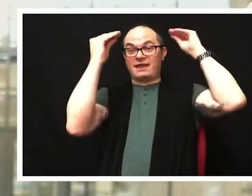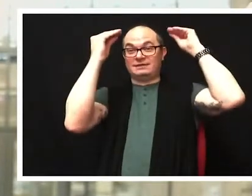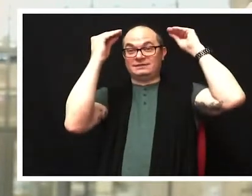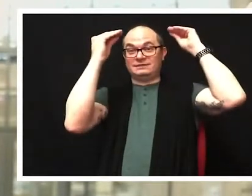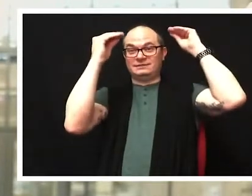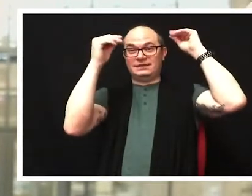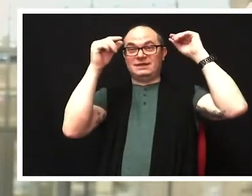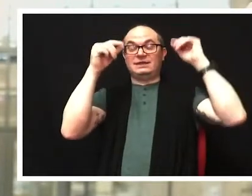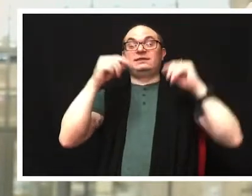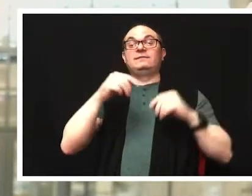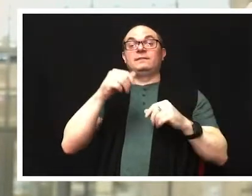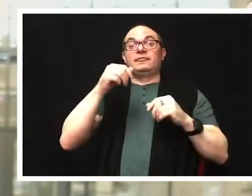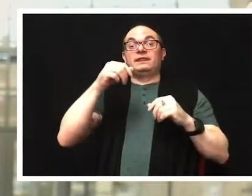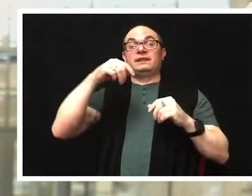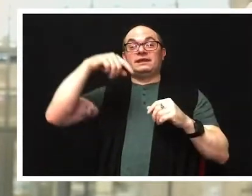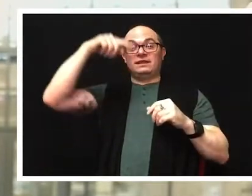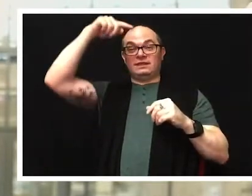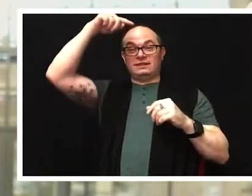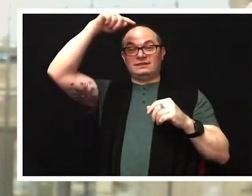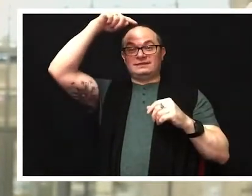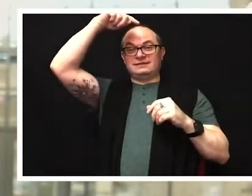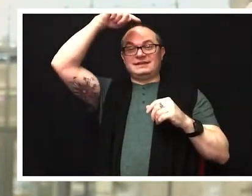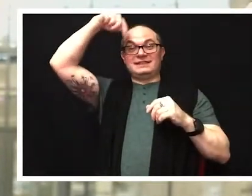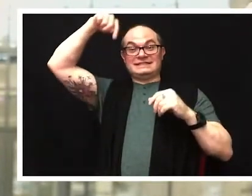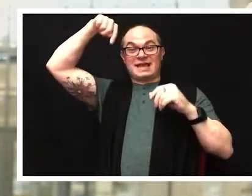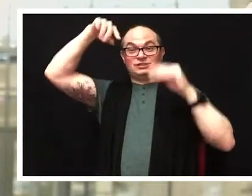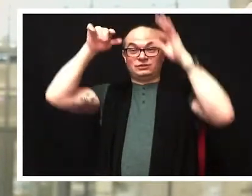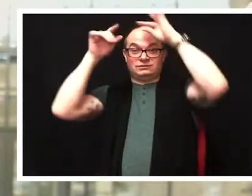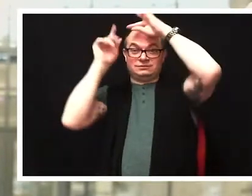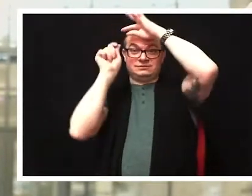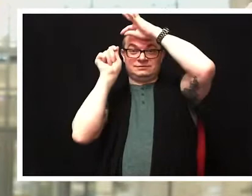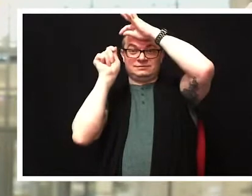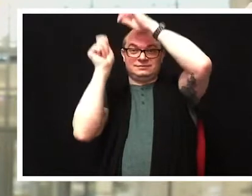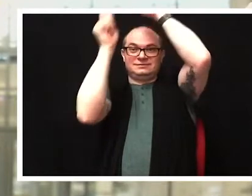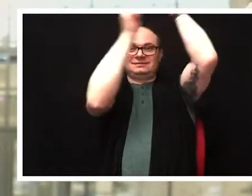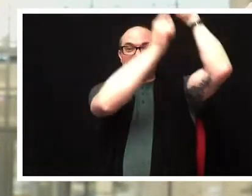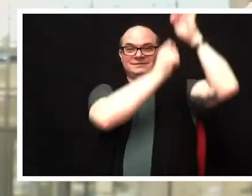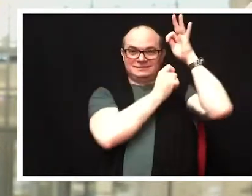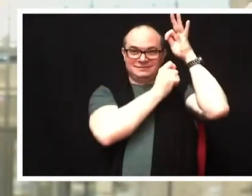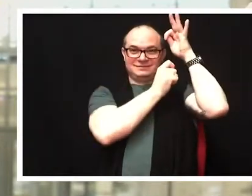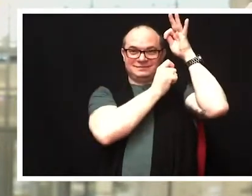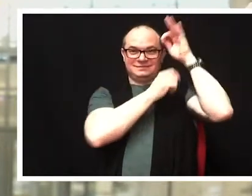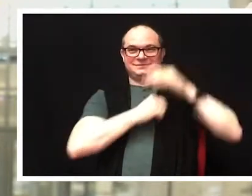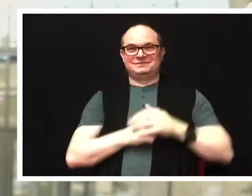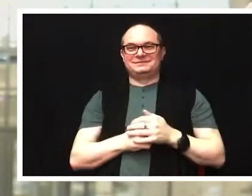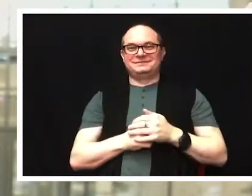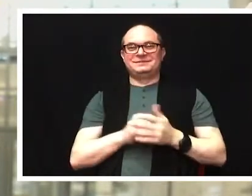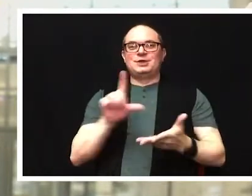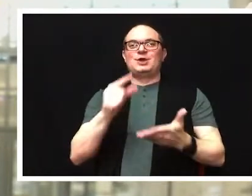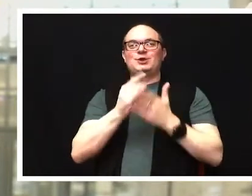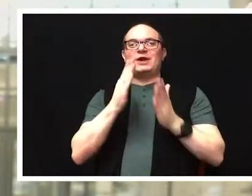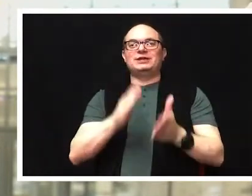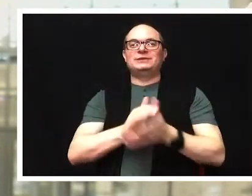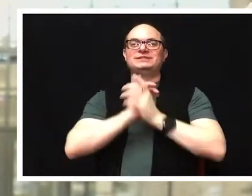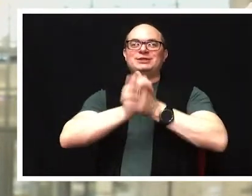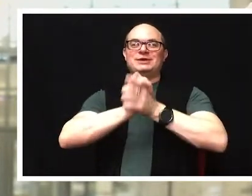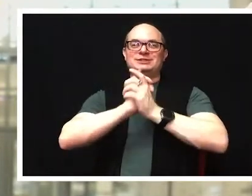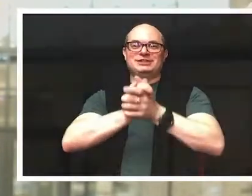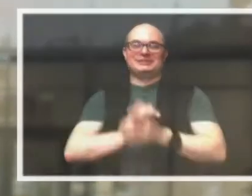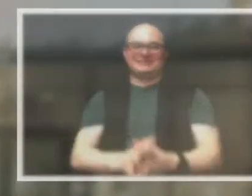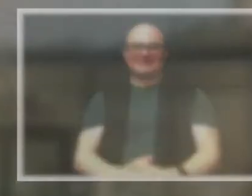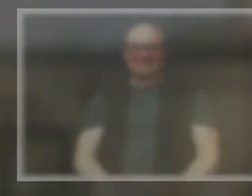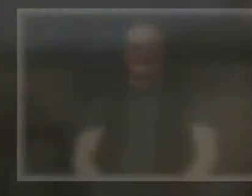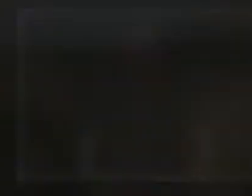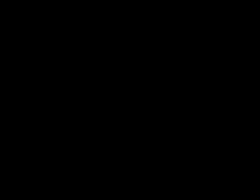on with a tassel, please move your tassel from the front right to the front left of your cap. Graduates, my sincerest